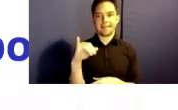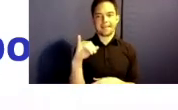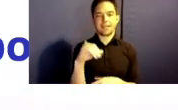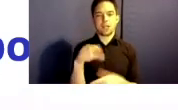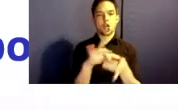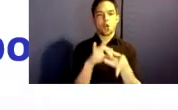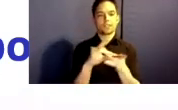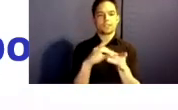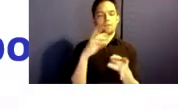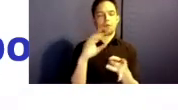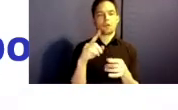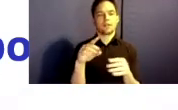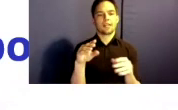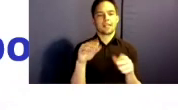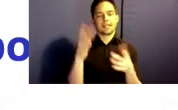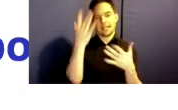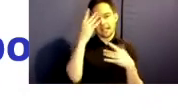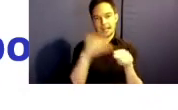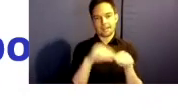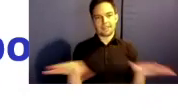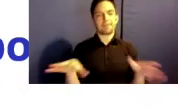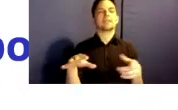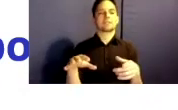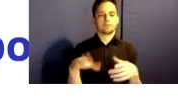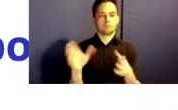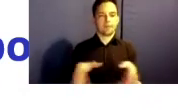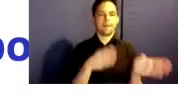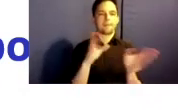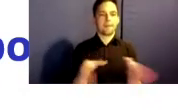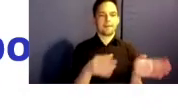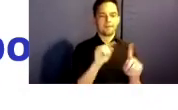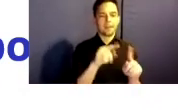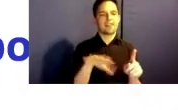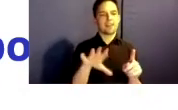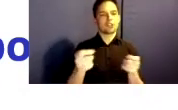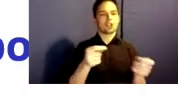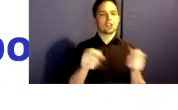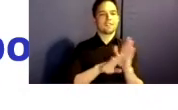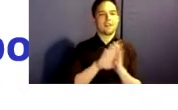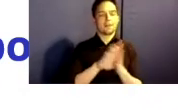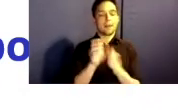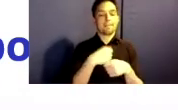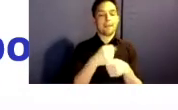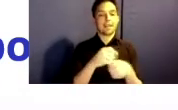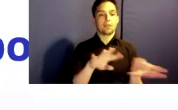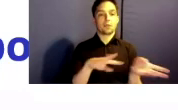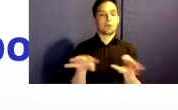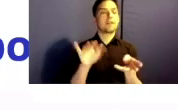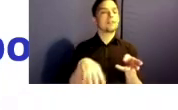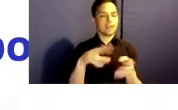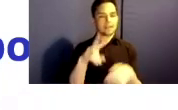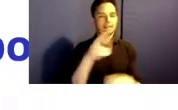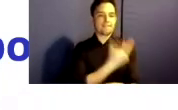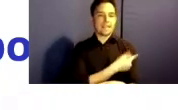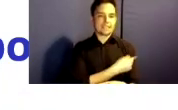for Epidemic Preparedness Innovation. They are in charge of the development and manufacturing of the vaccines.